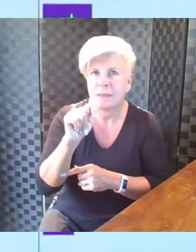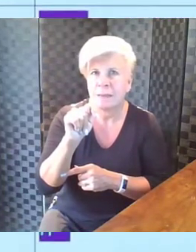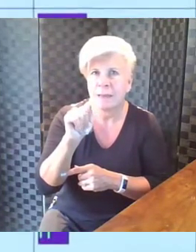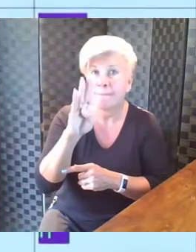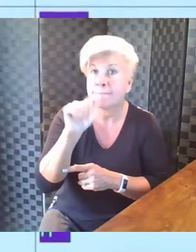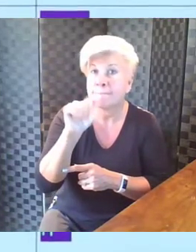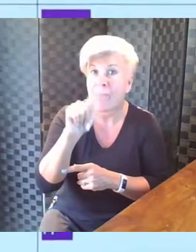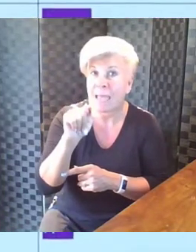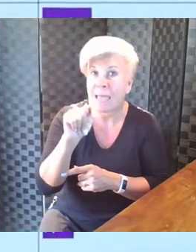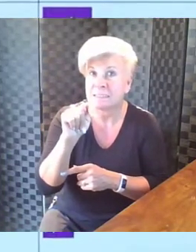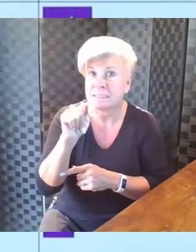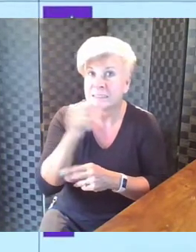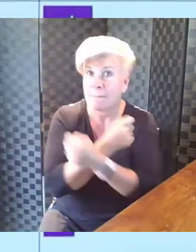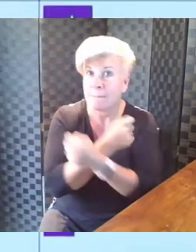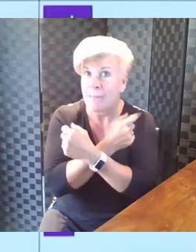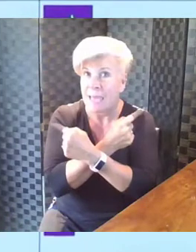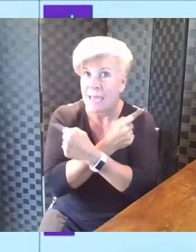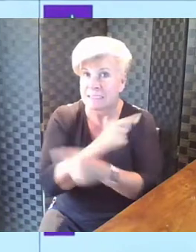say bat,